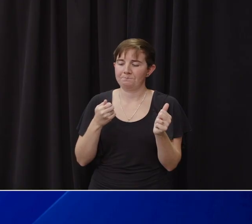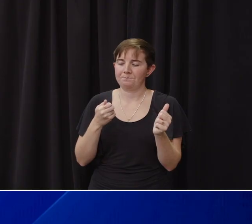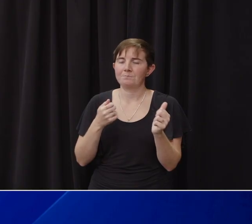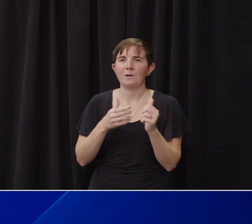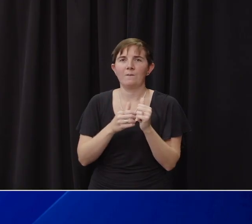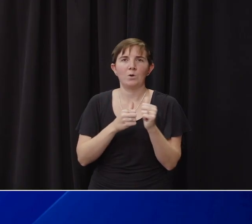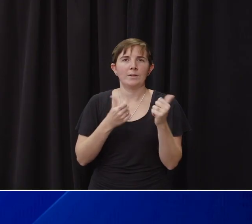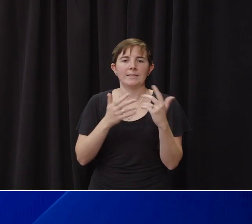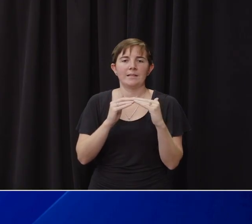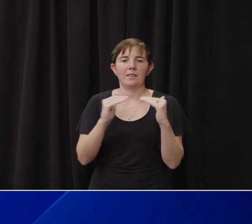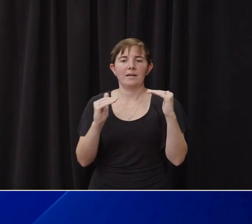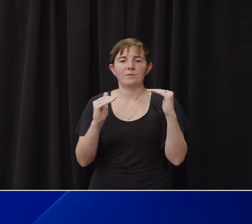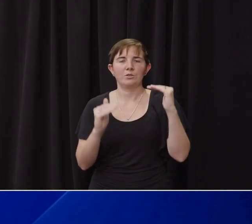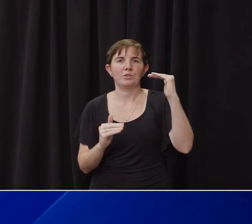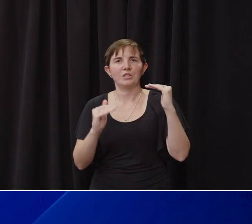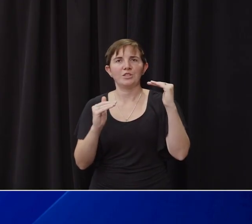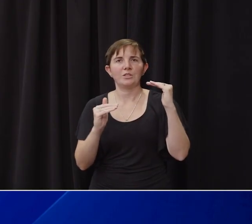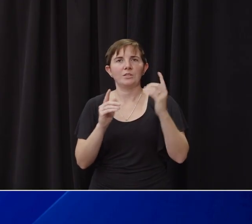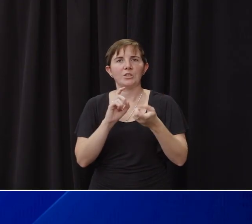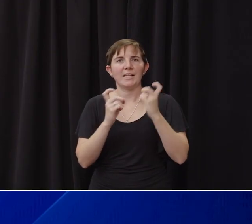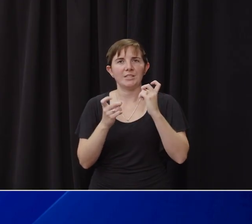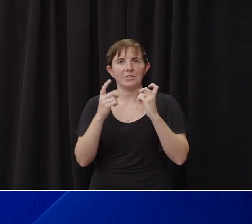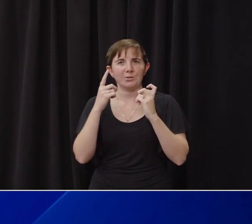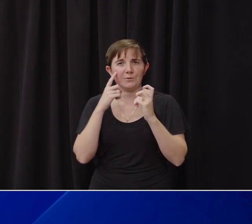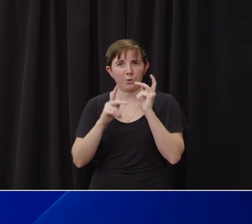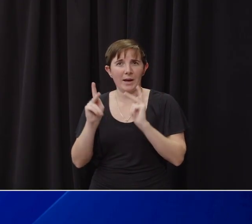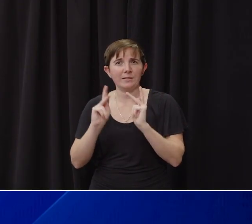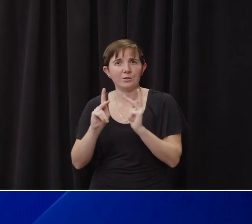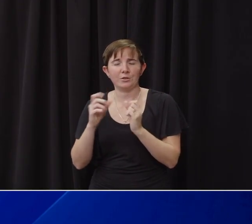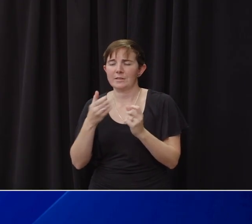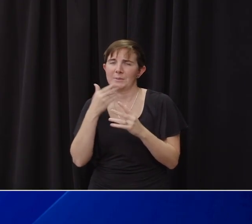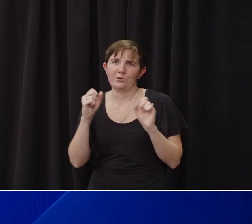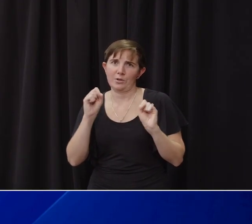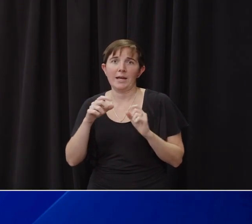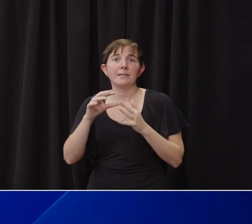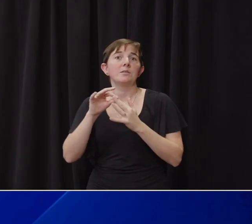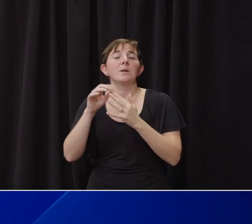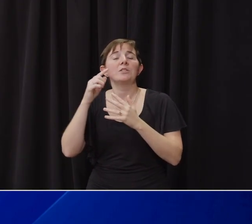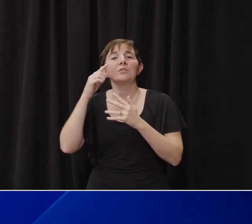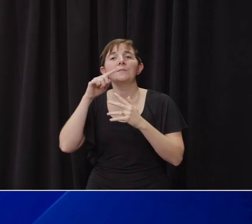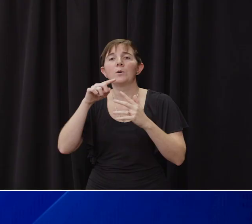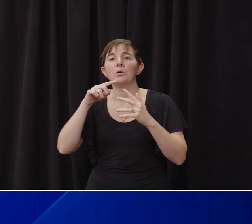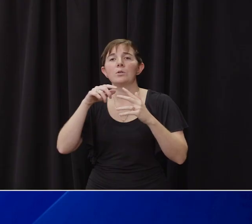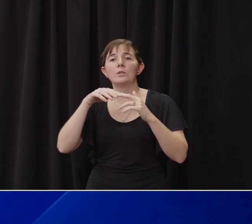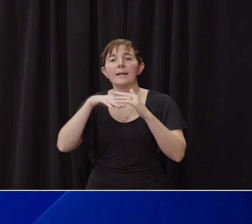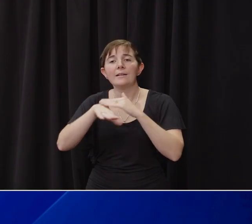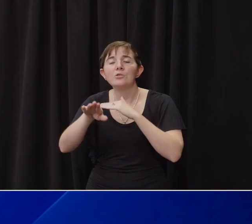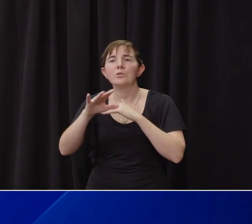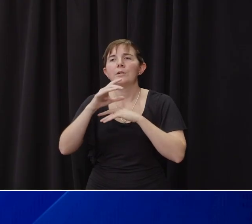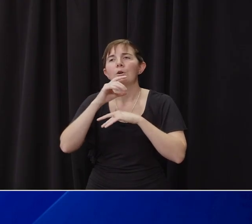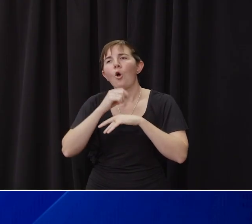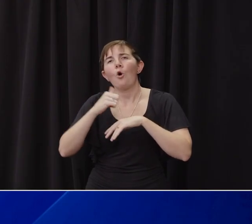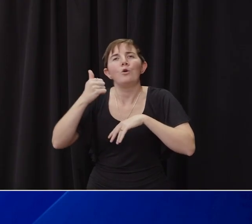level changes for passengers the best you can, especially when you go into like older, maybe even Art